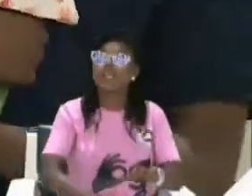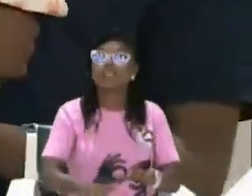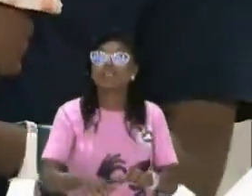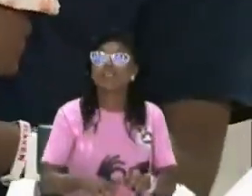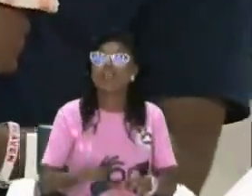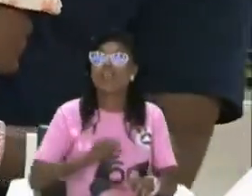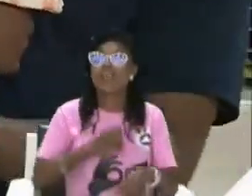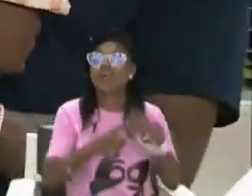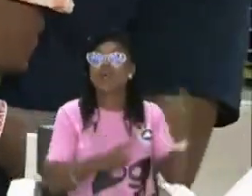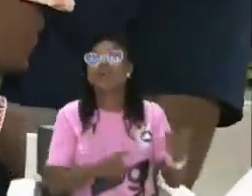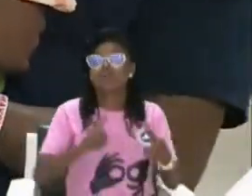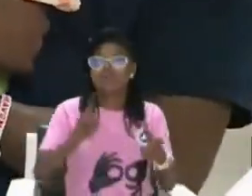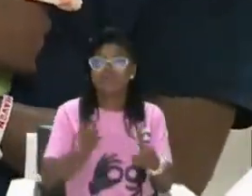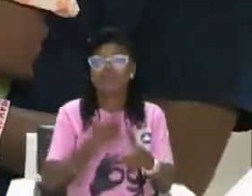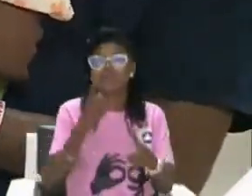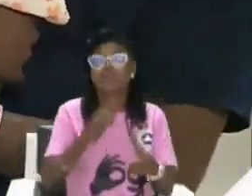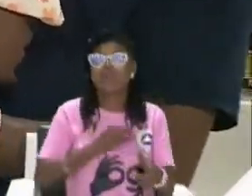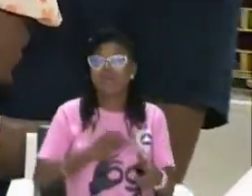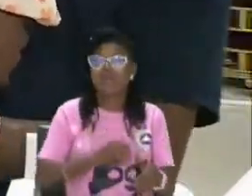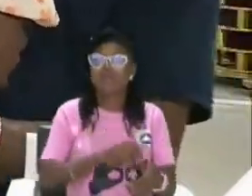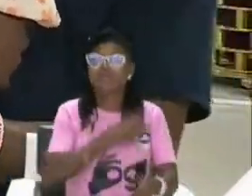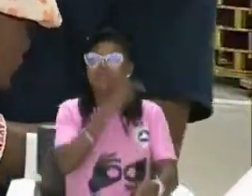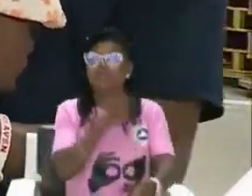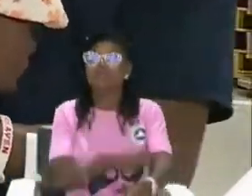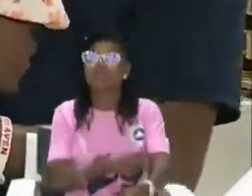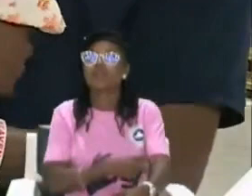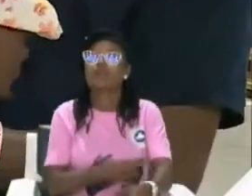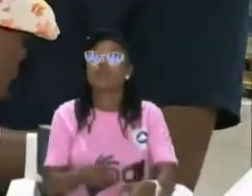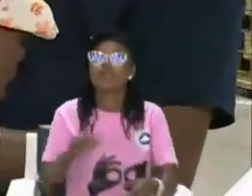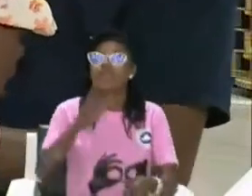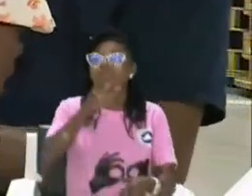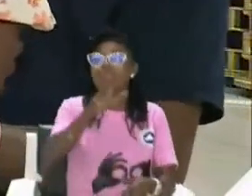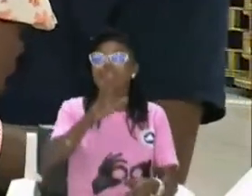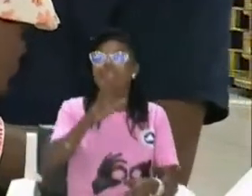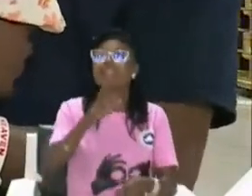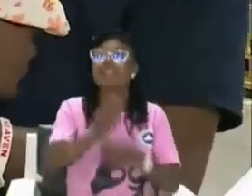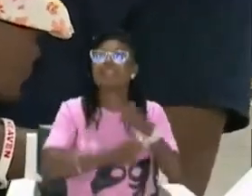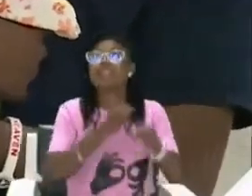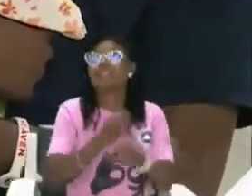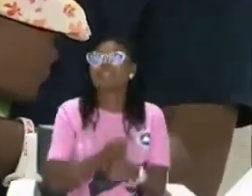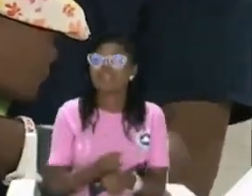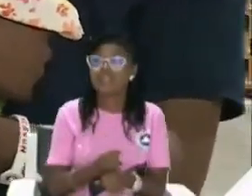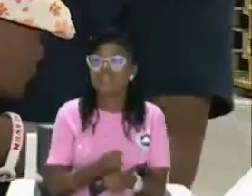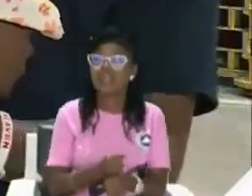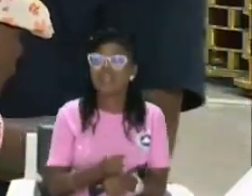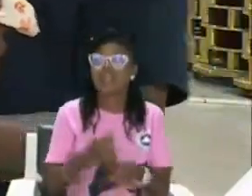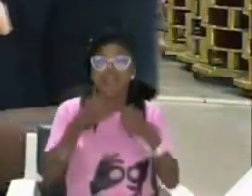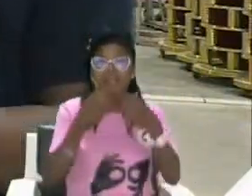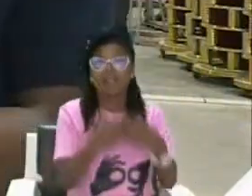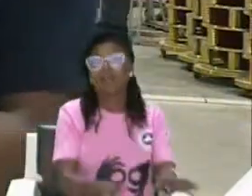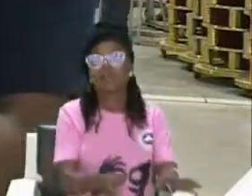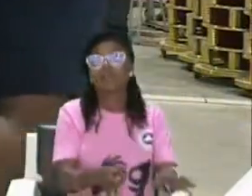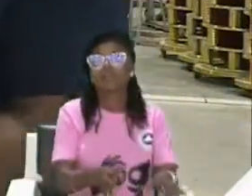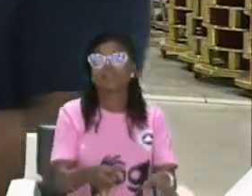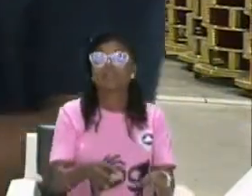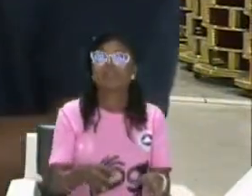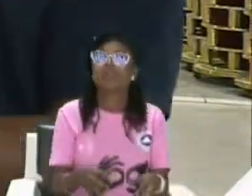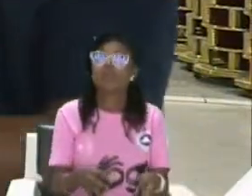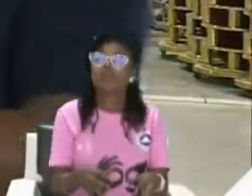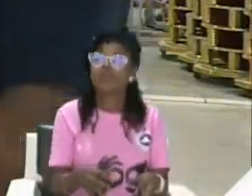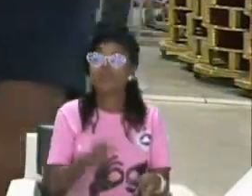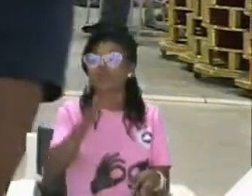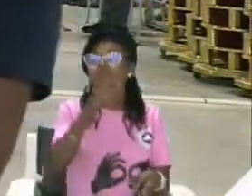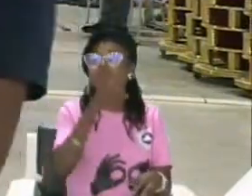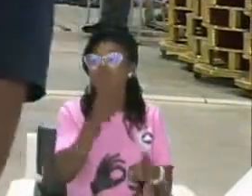I went for the first one, I got pregnant. It was that easy. 3 years on my way for satellite, I lost it on Lagos Benin